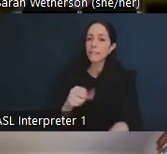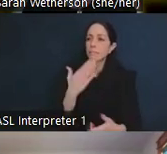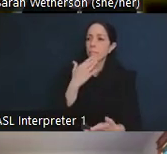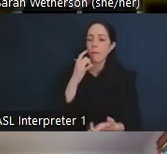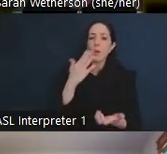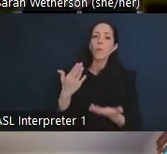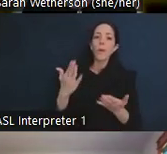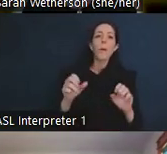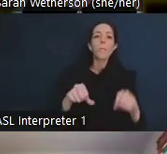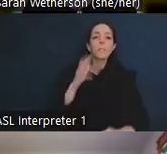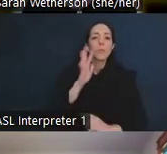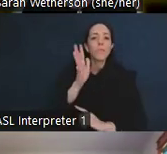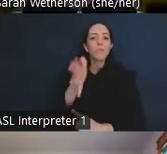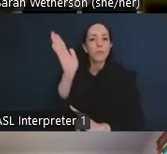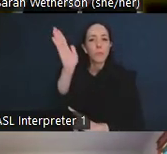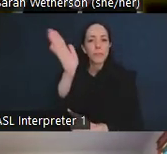future presentation.